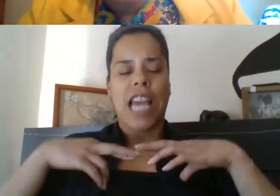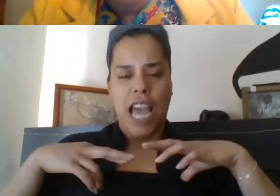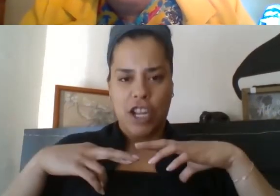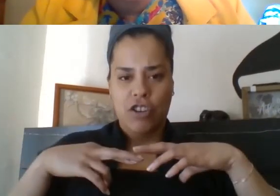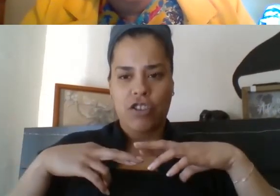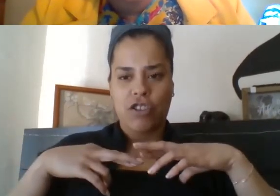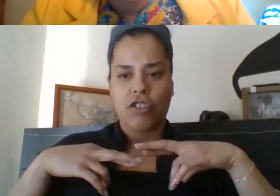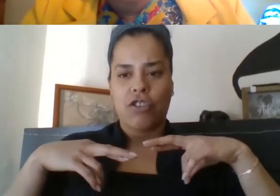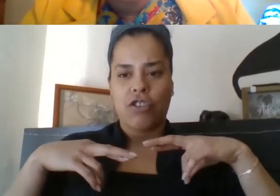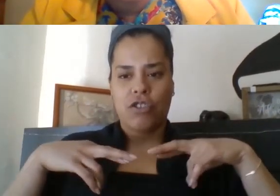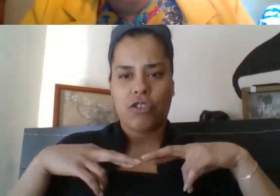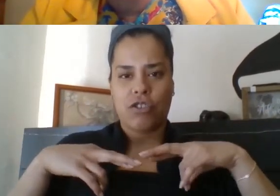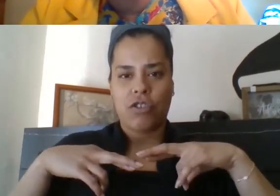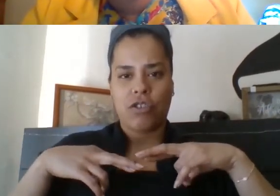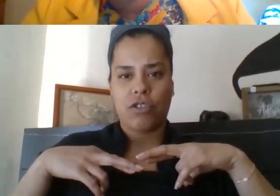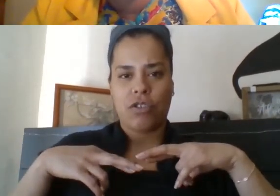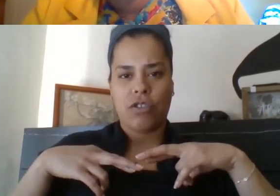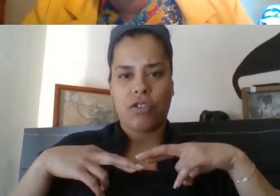but